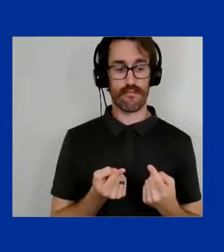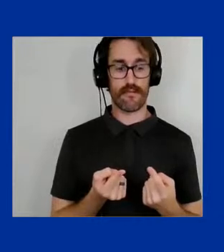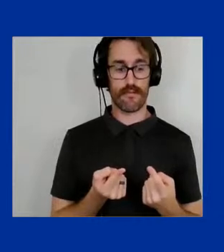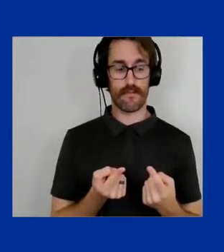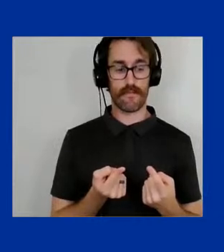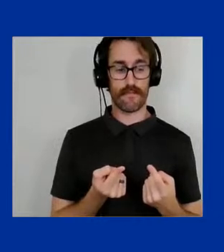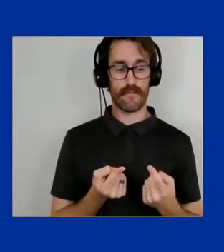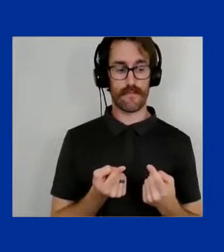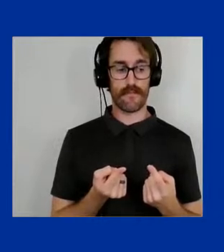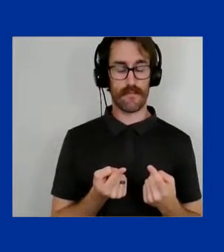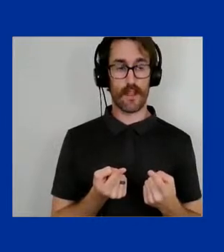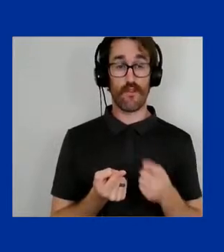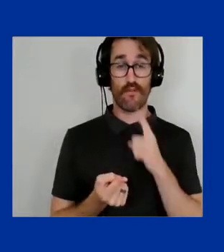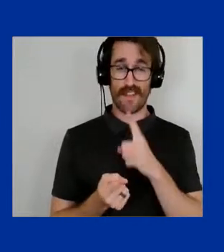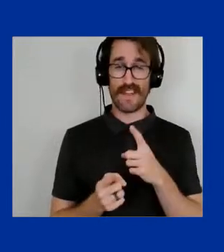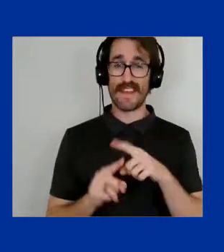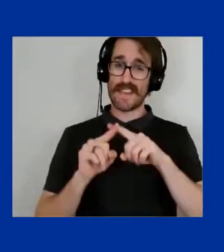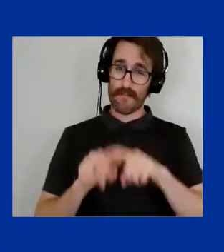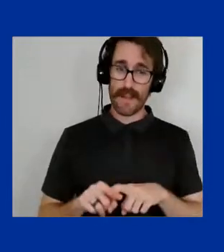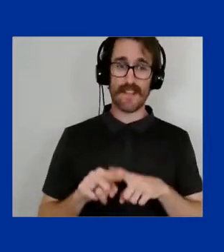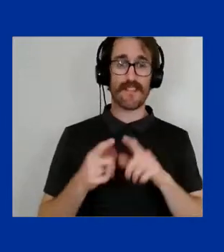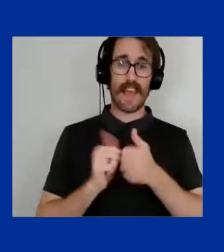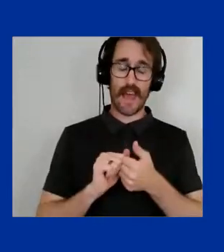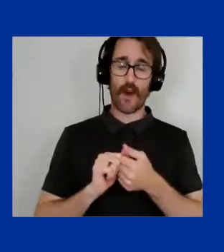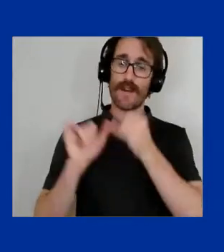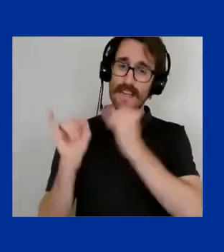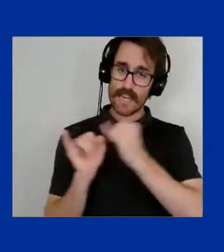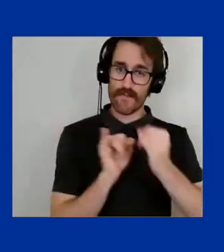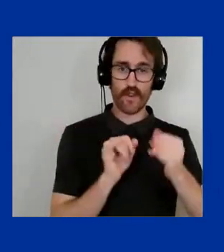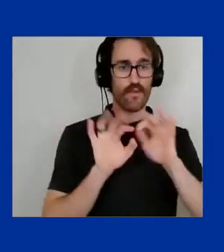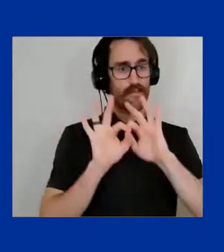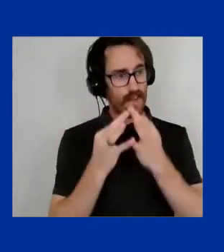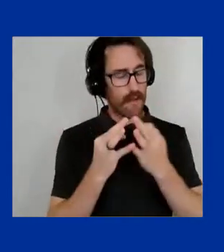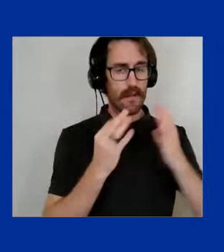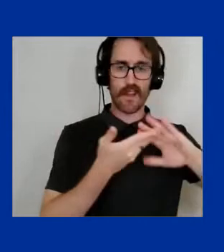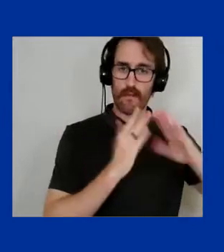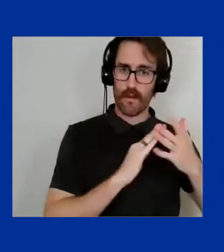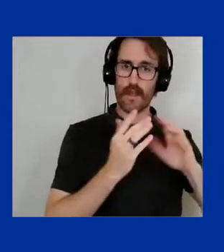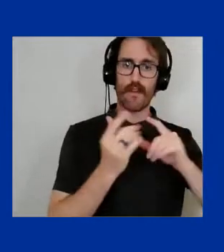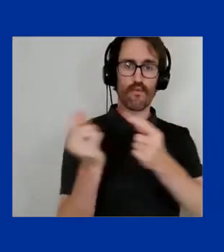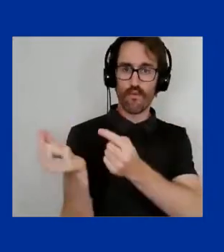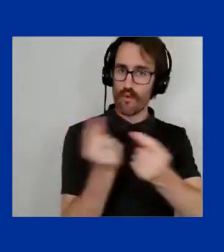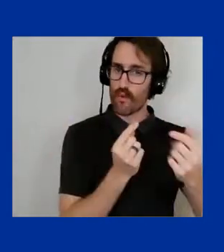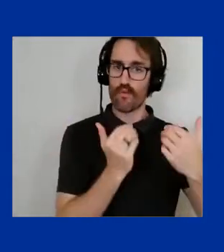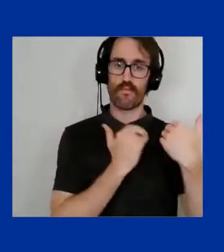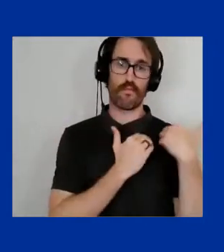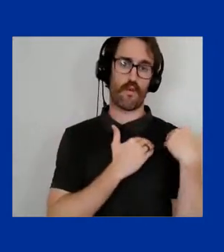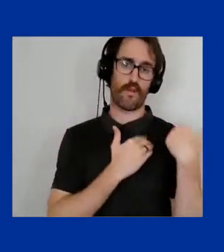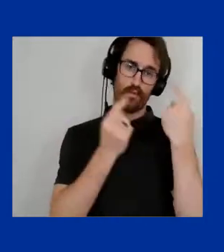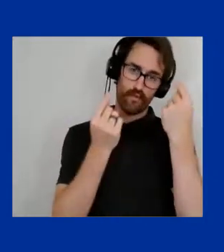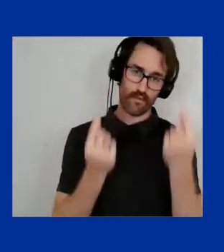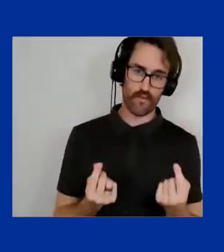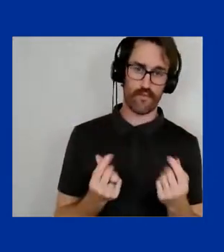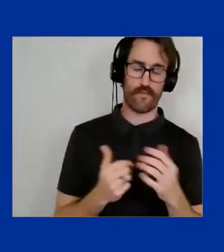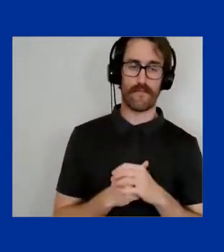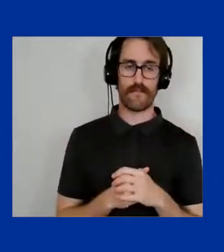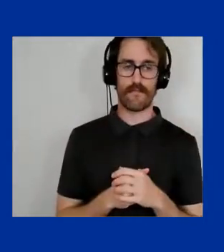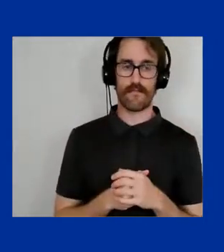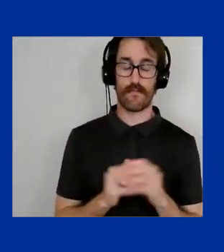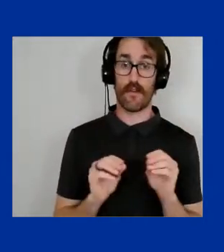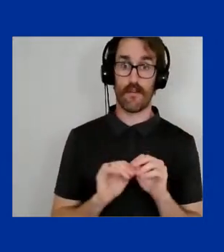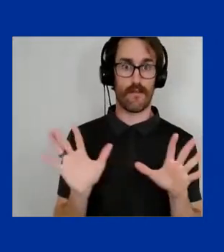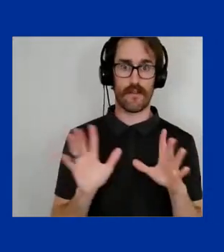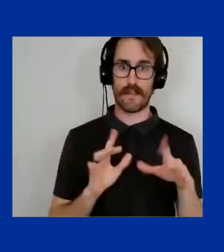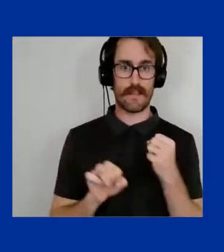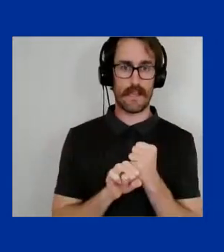on what we do individually and as families and as communities. It's been obviously a challenging year, and we've